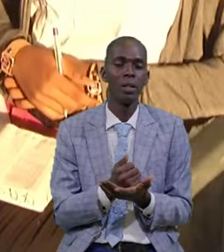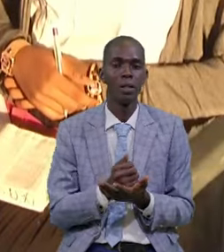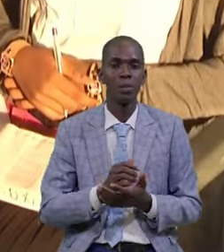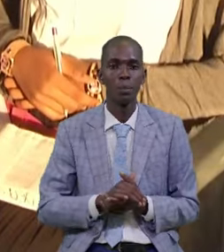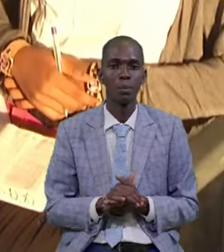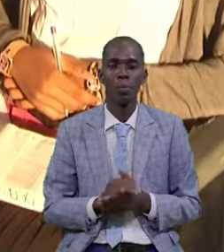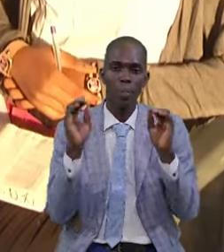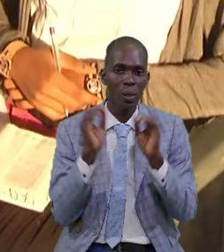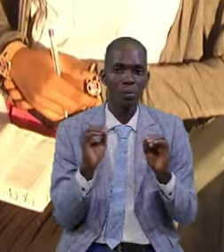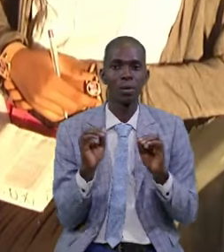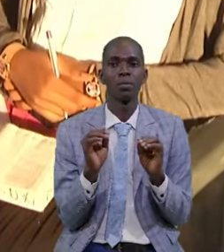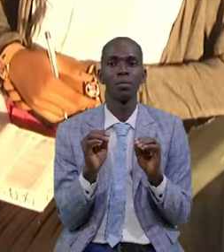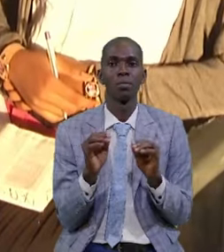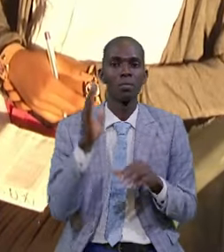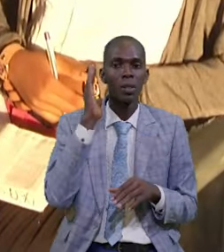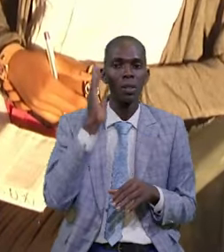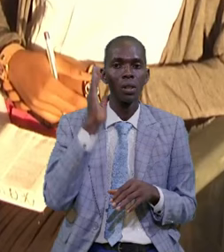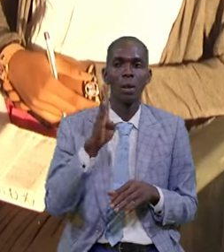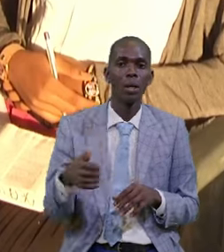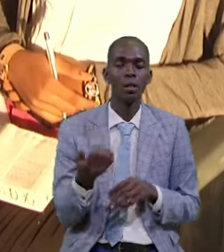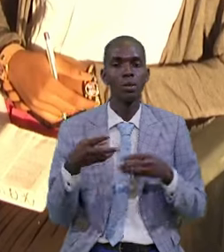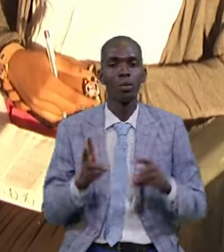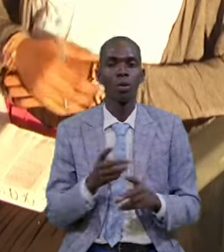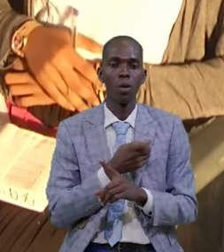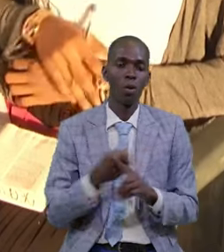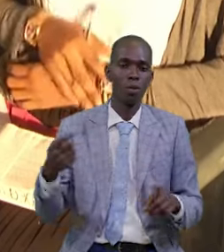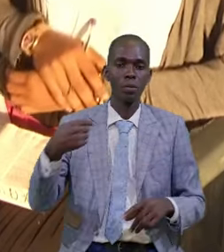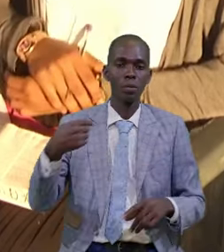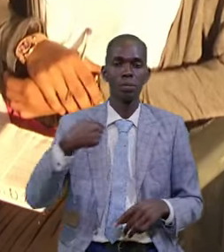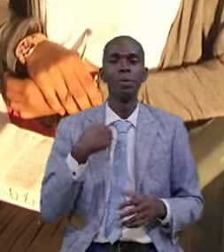Nothing shall by any means hurt me.